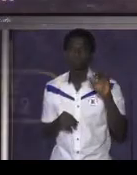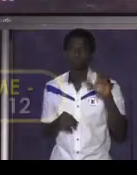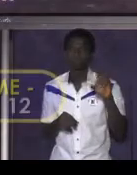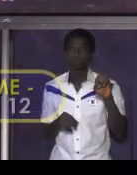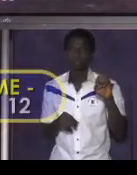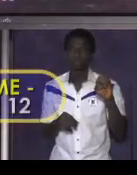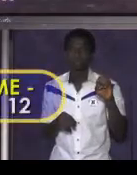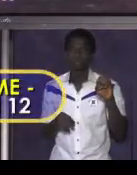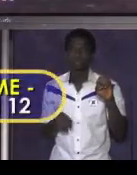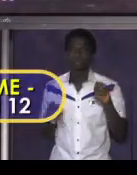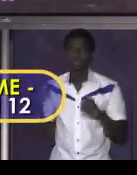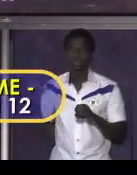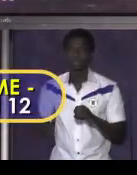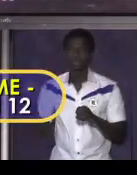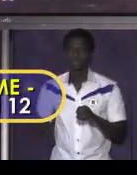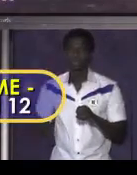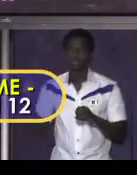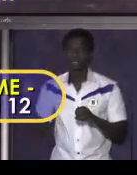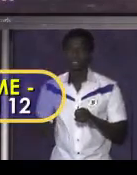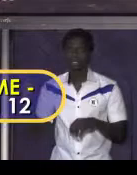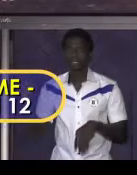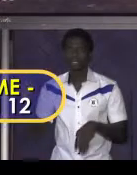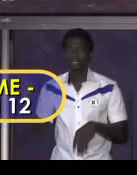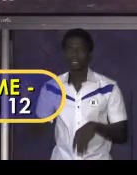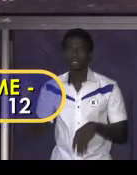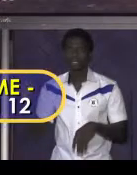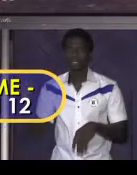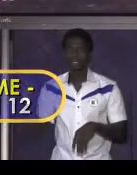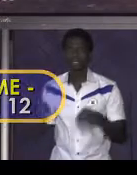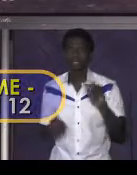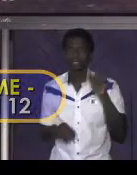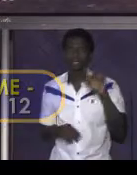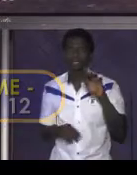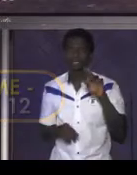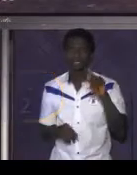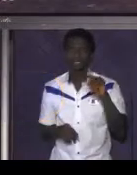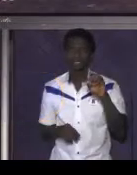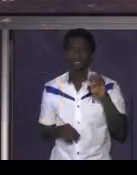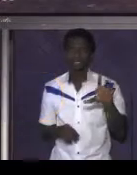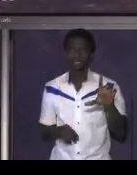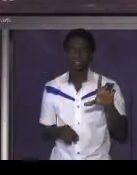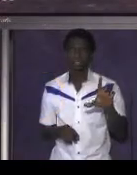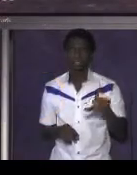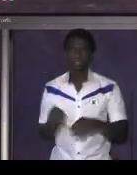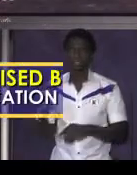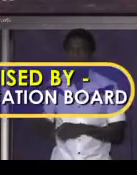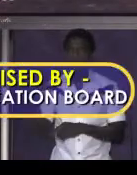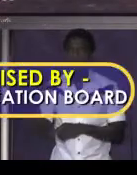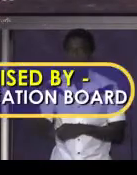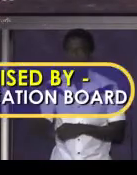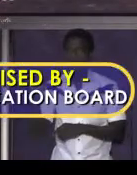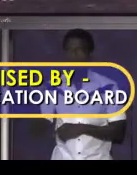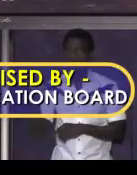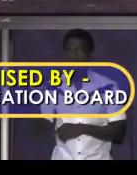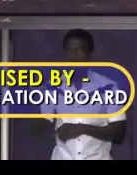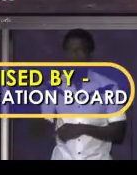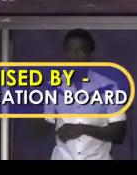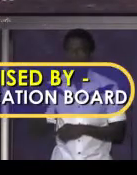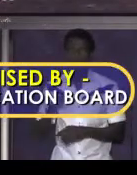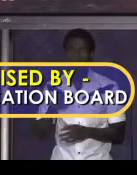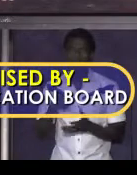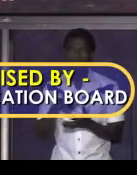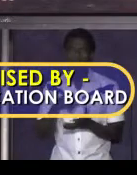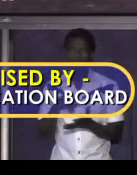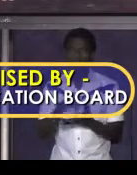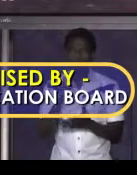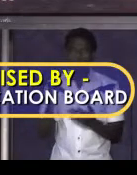B. MTN. C. Airtel. D. Globacom. I think this is very